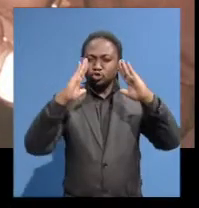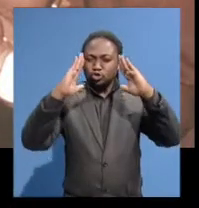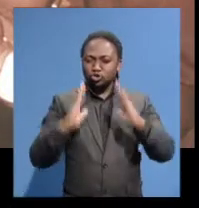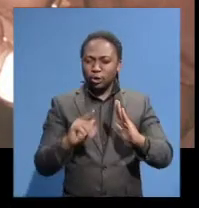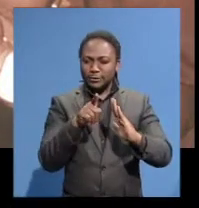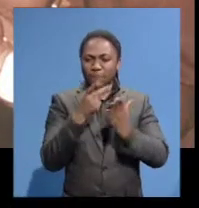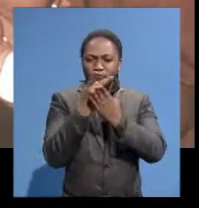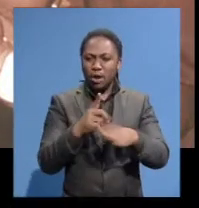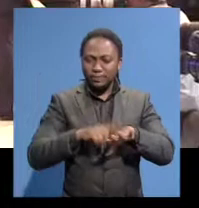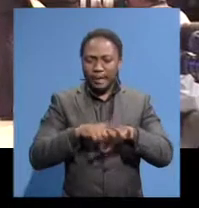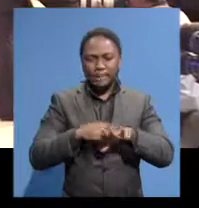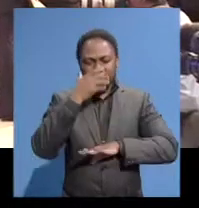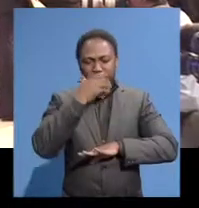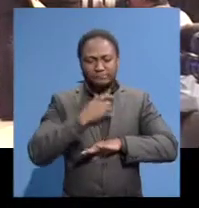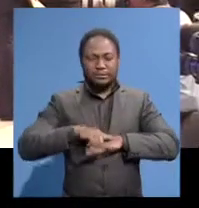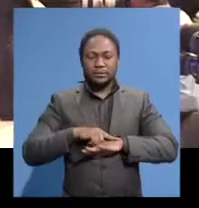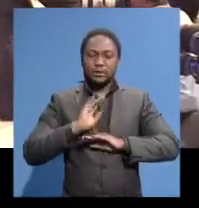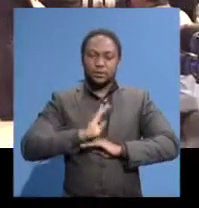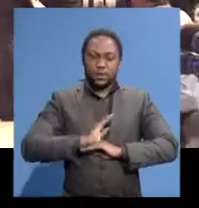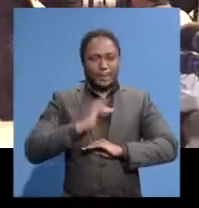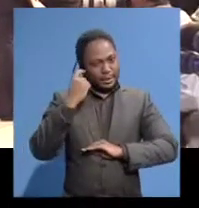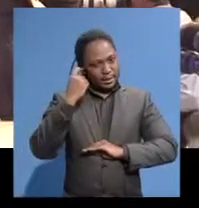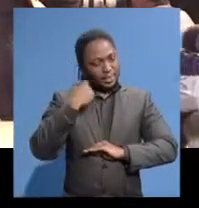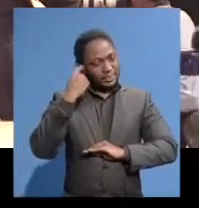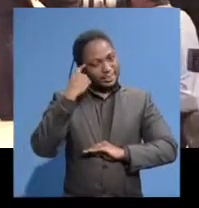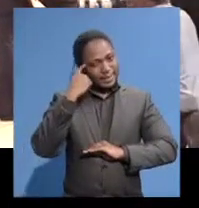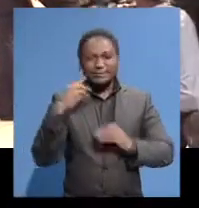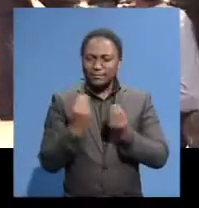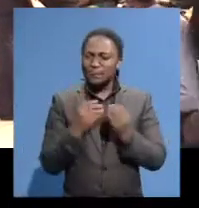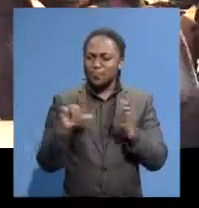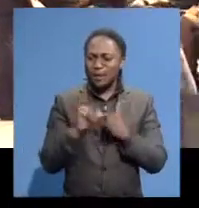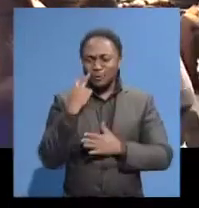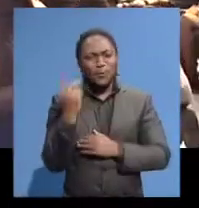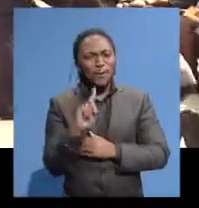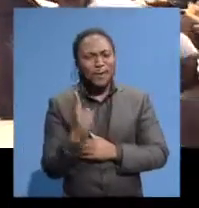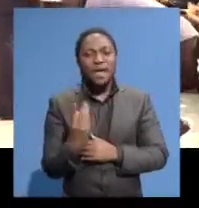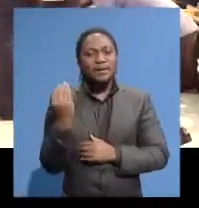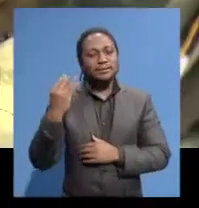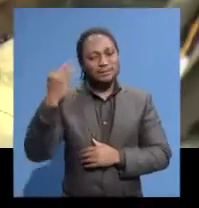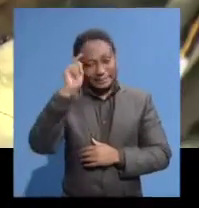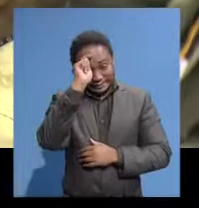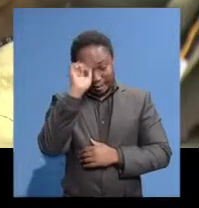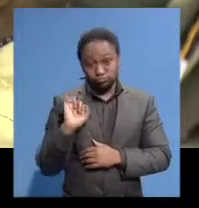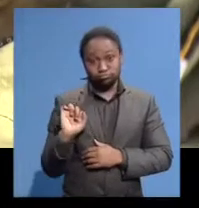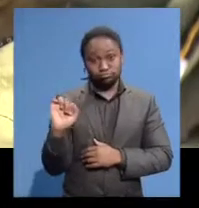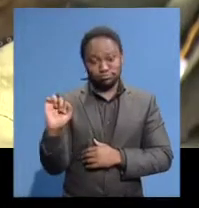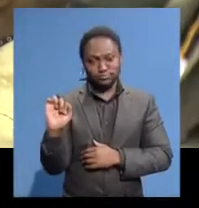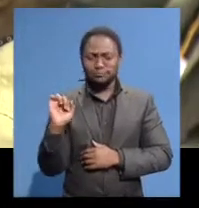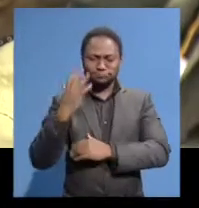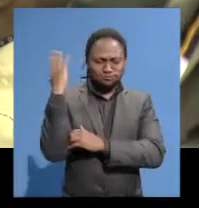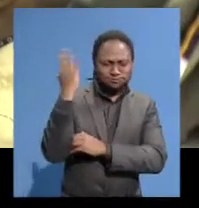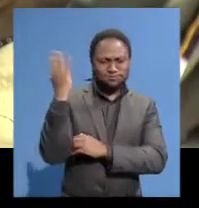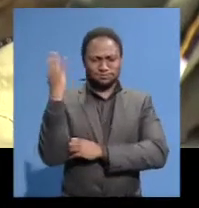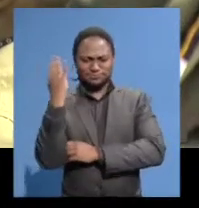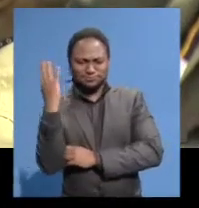somber moment. And I think for me, the highlight was the son paying tribute to a dad. And, you know, as he talks about